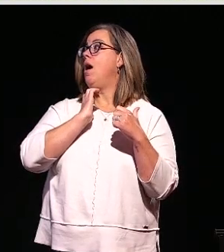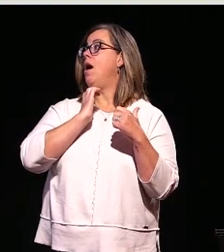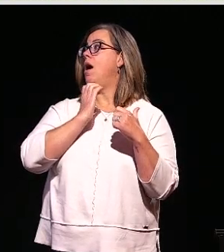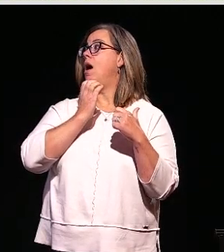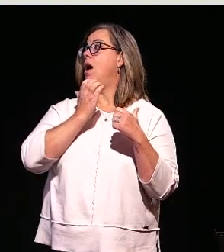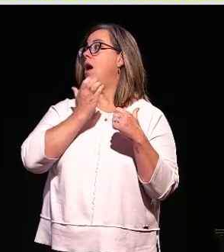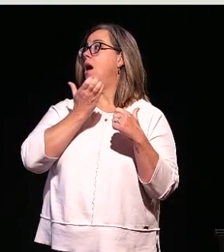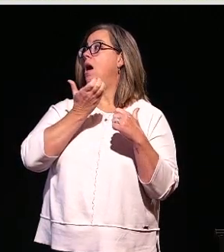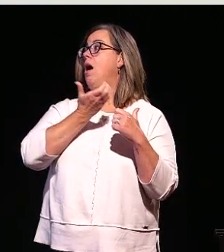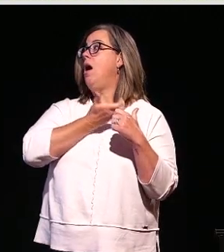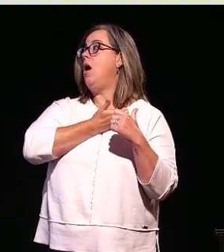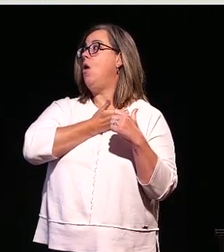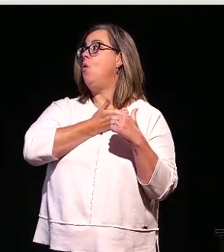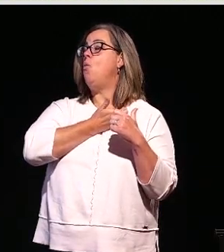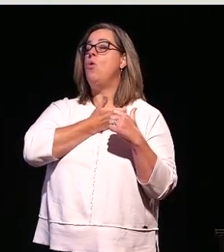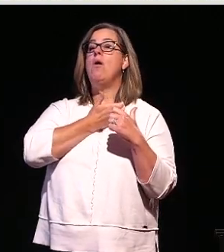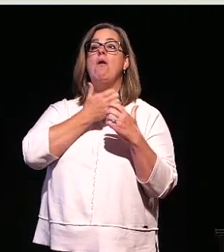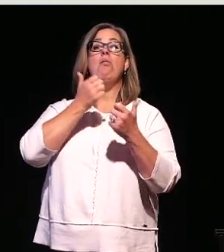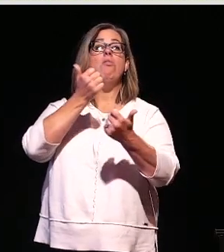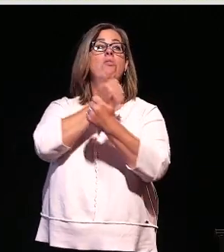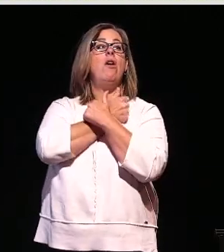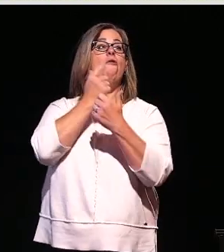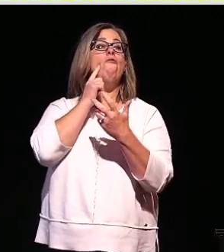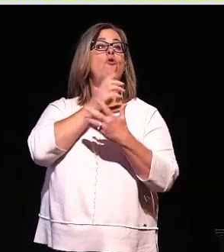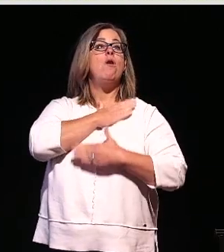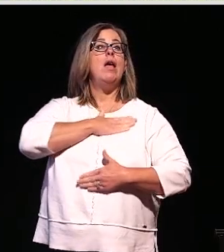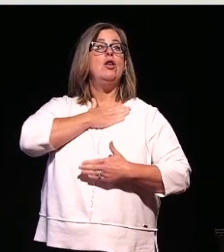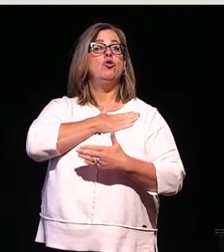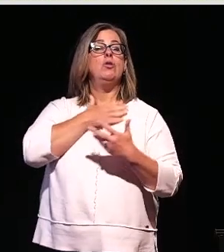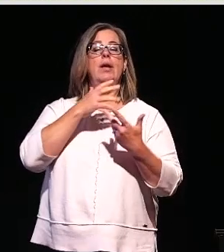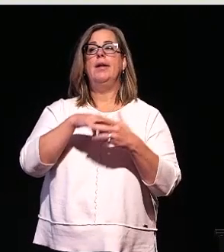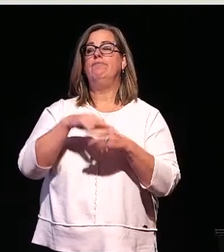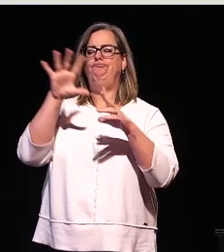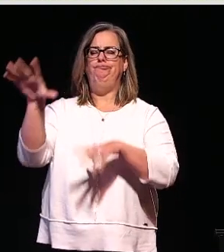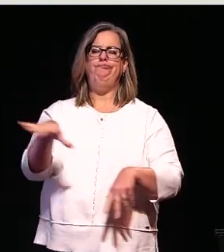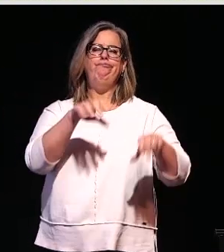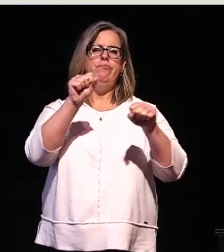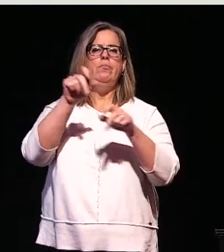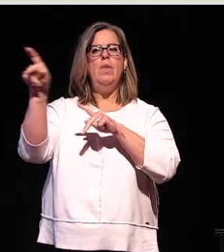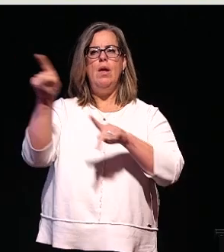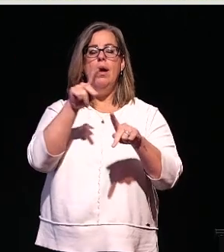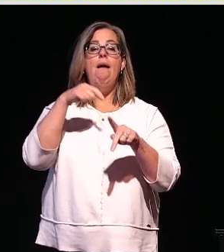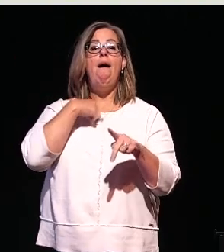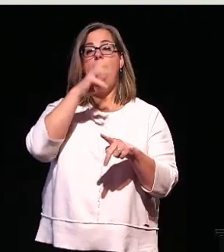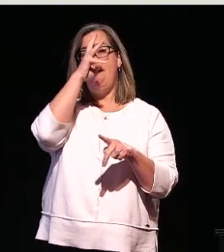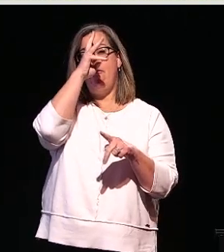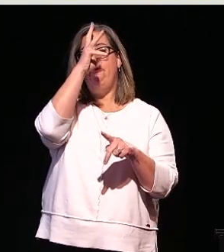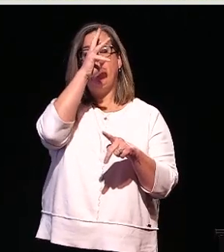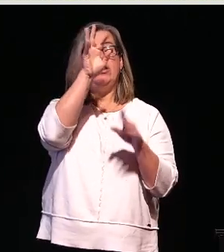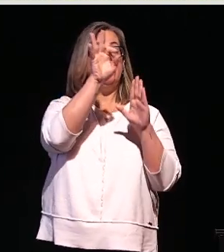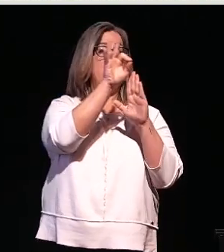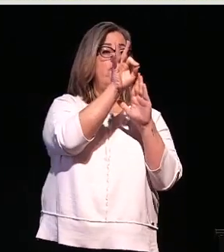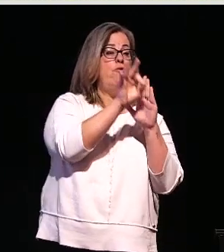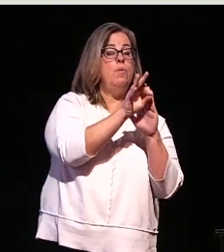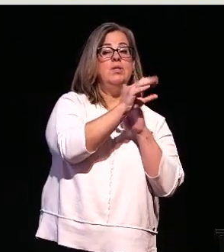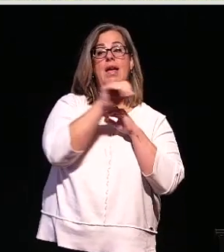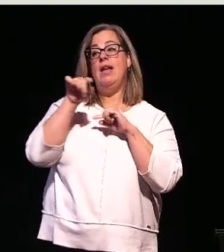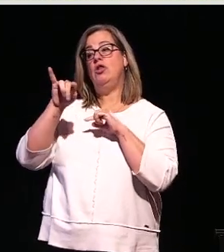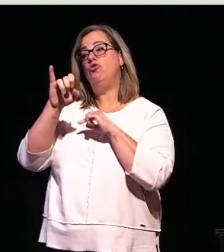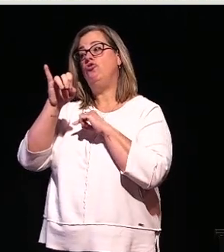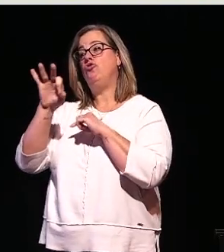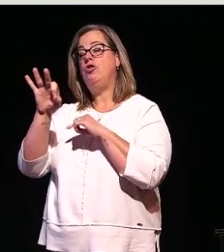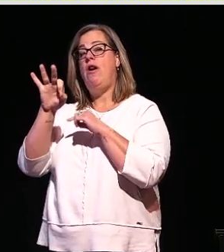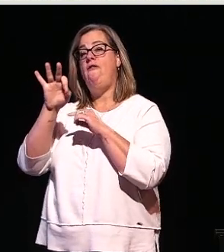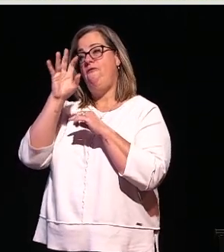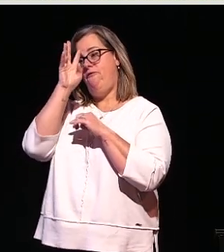We launched in spring of 2020. I invented our formulas, and Jeff invented our trade secret production